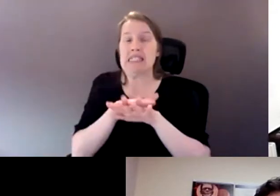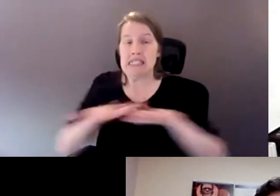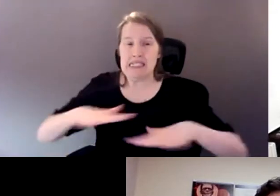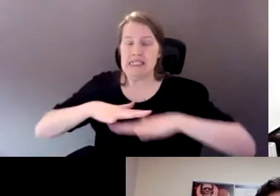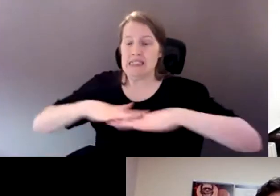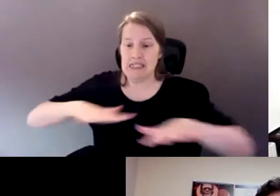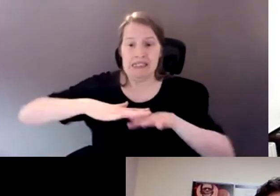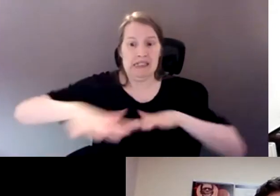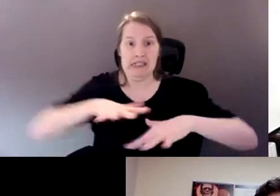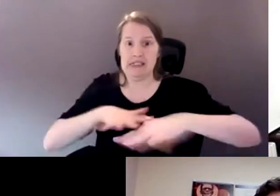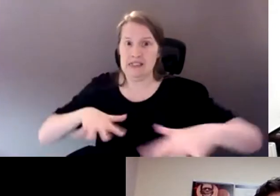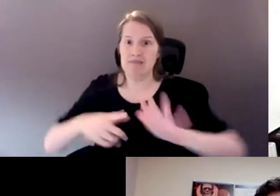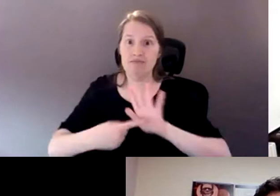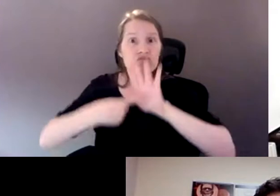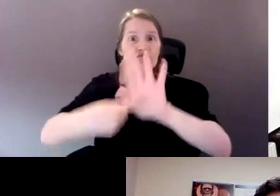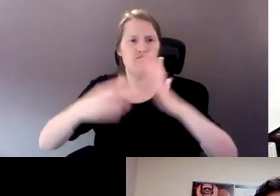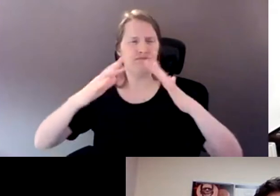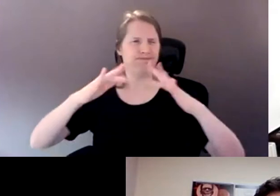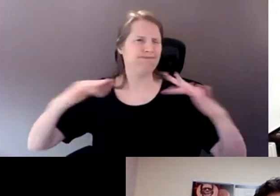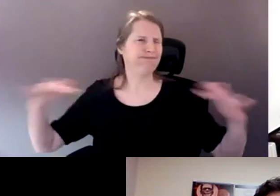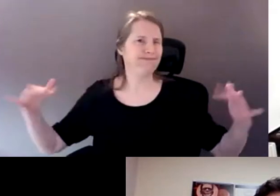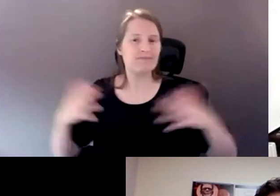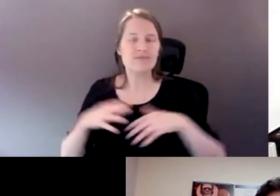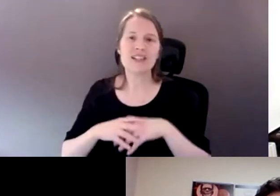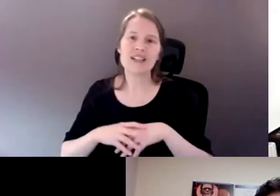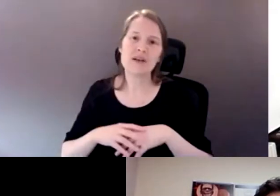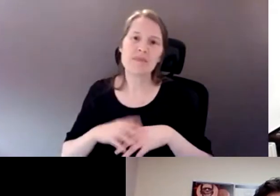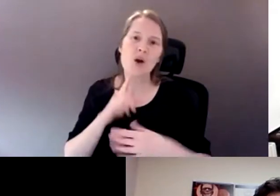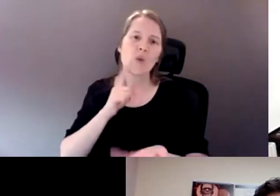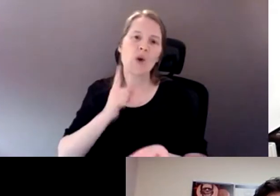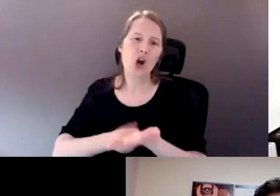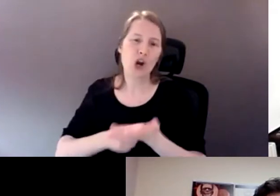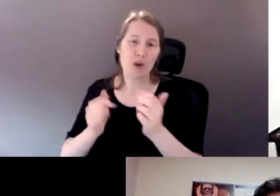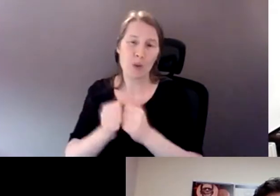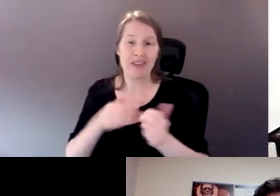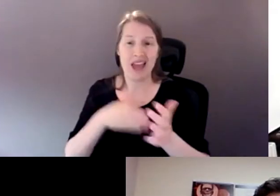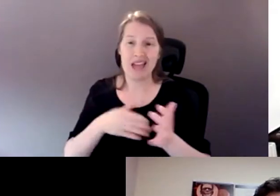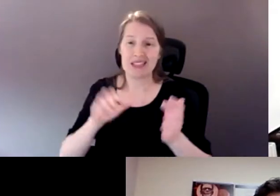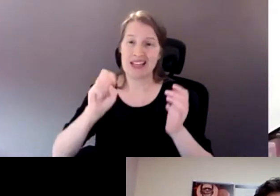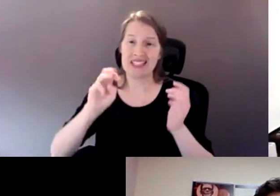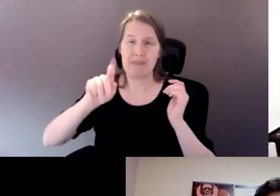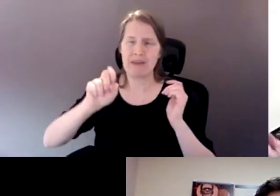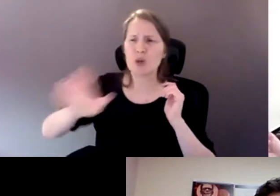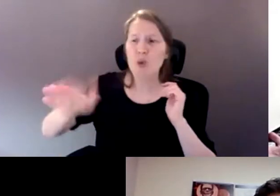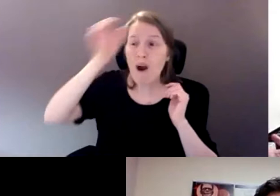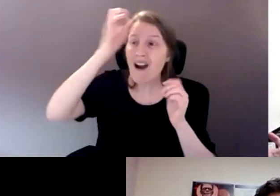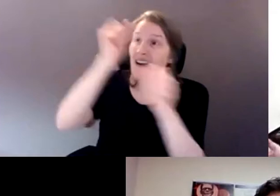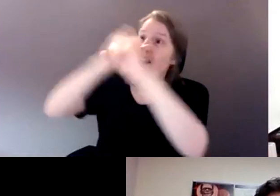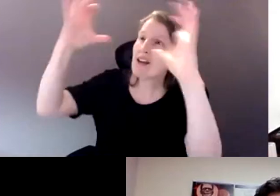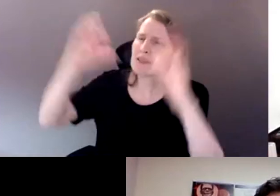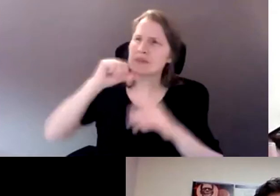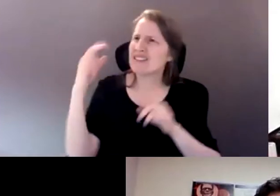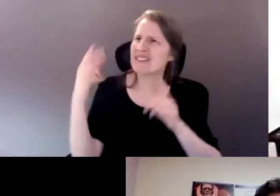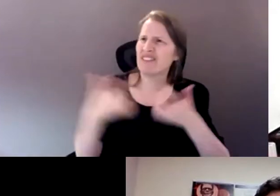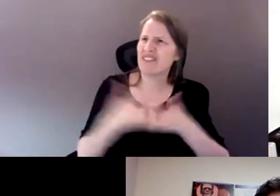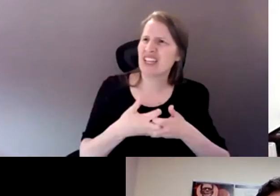that would be to try to argue with the anti-Semite, so to speak, and say, well, your concept doesn't, and of course, I take that